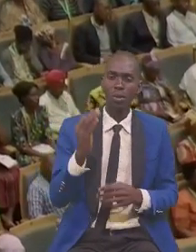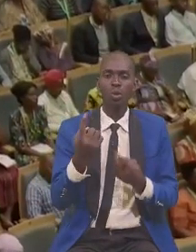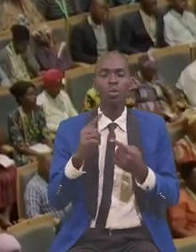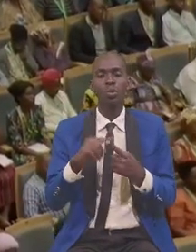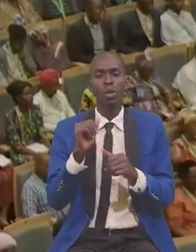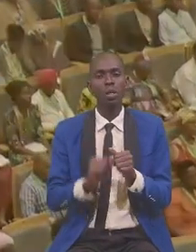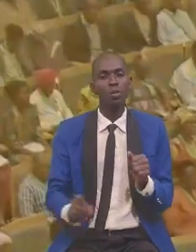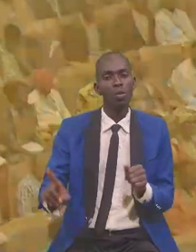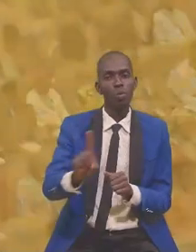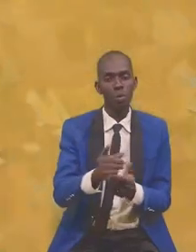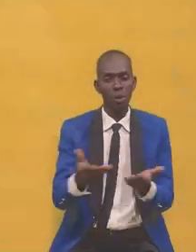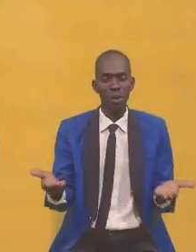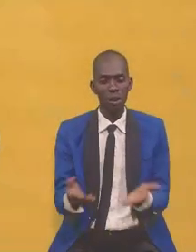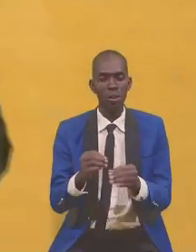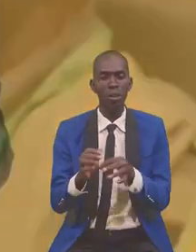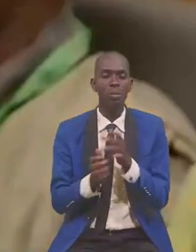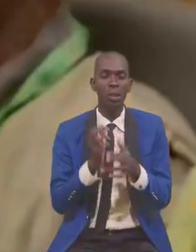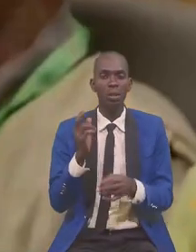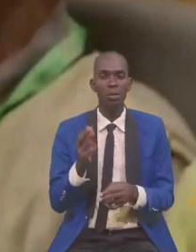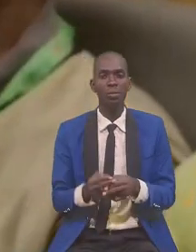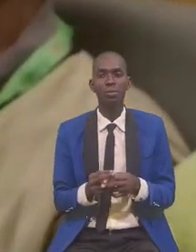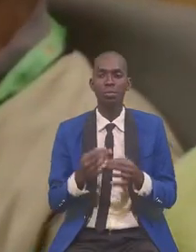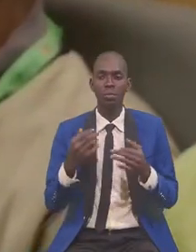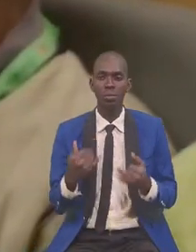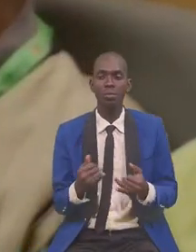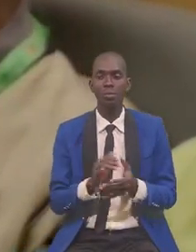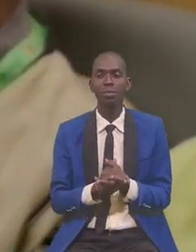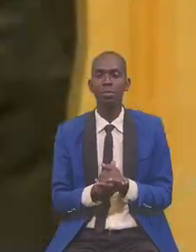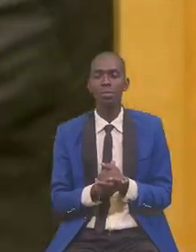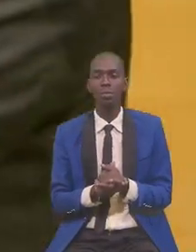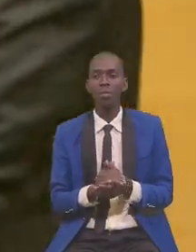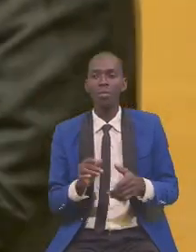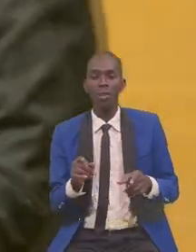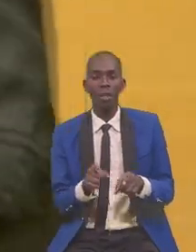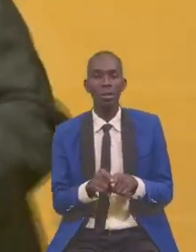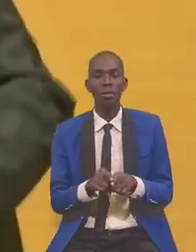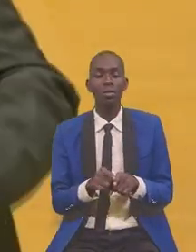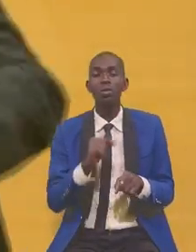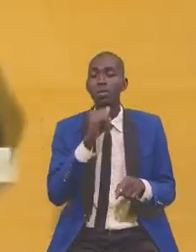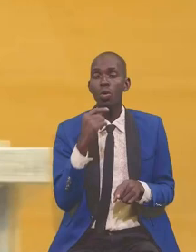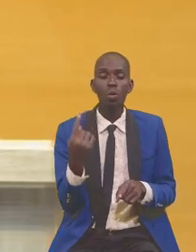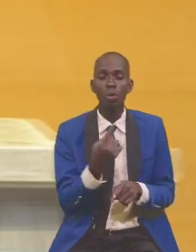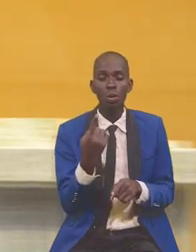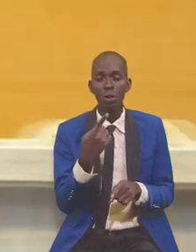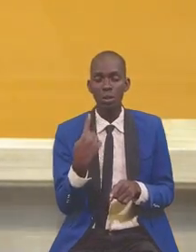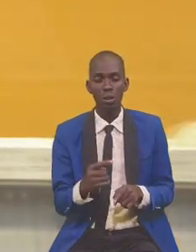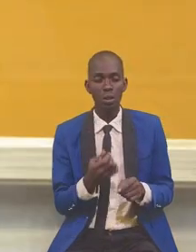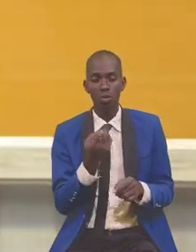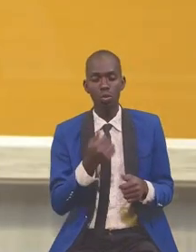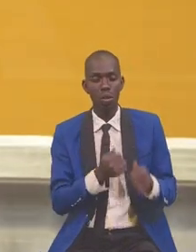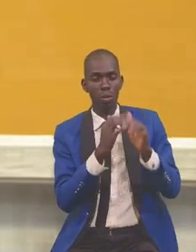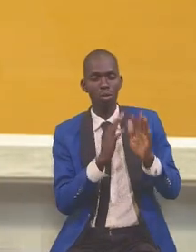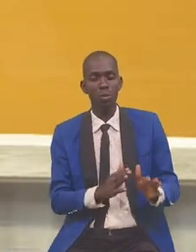everyone here in Jesus' name. Now, were those just the apostles alone that had that kind